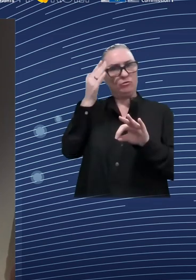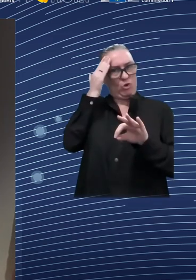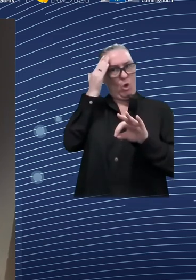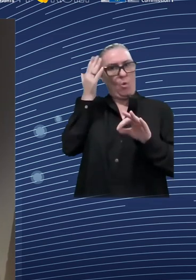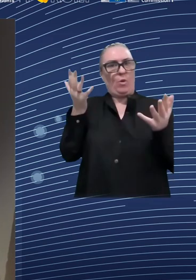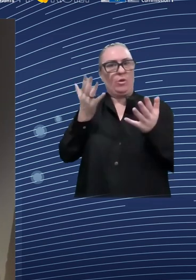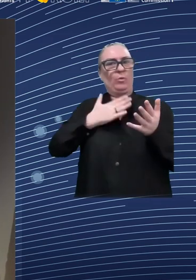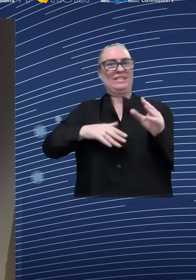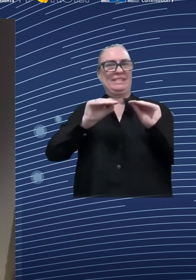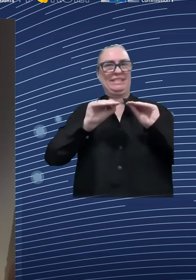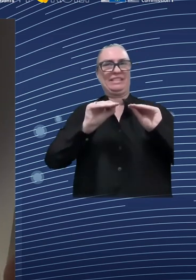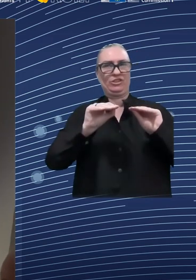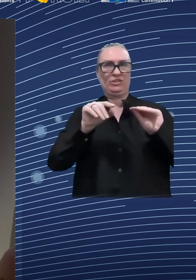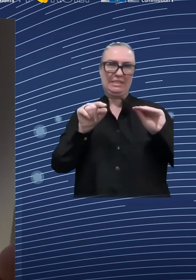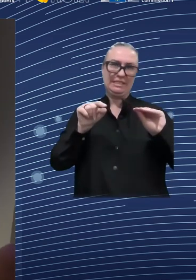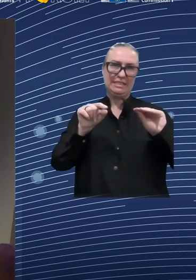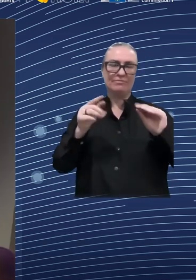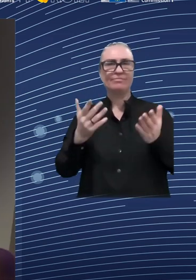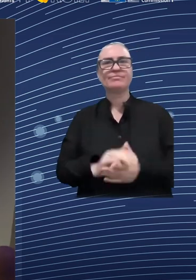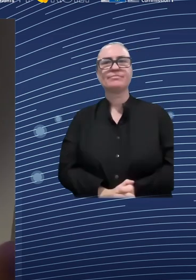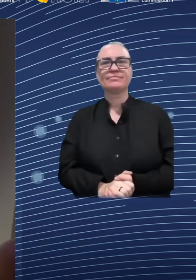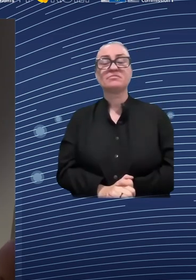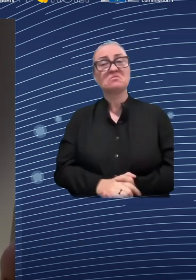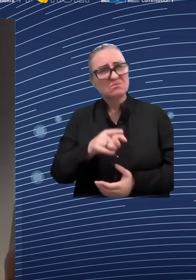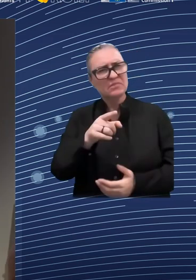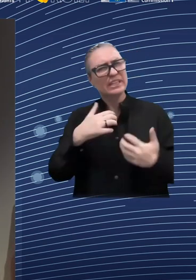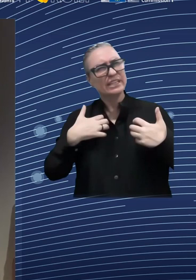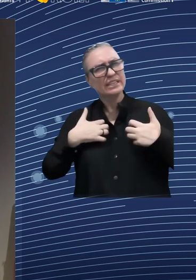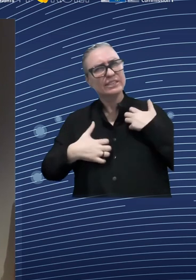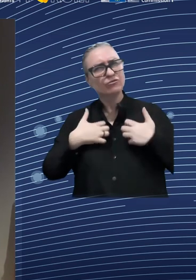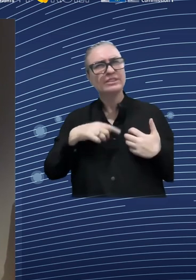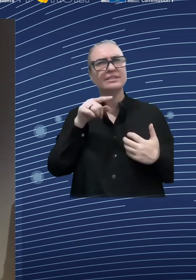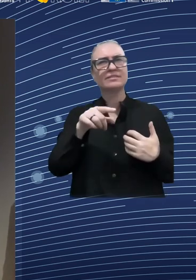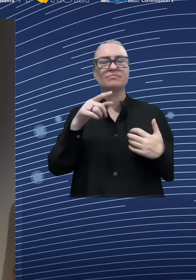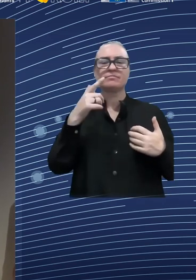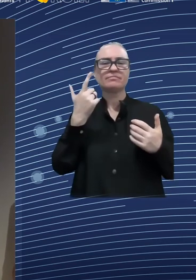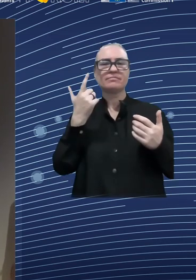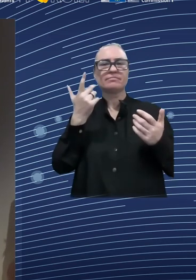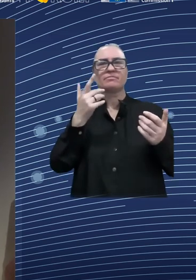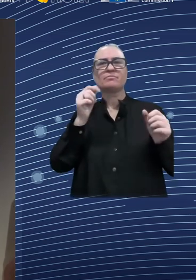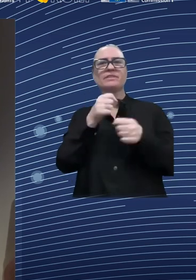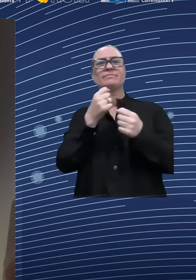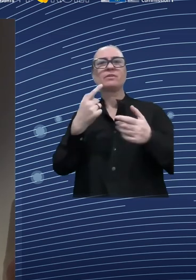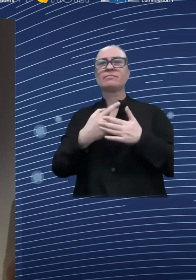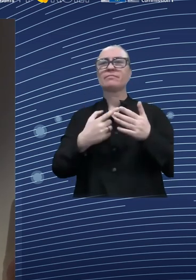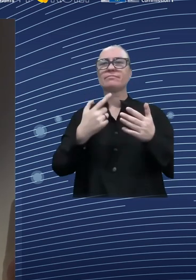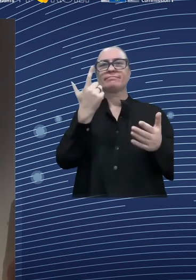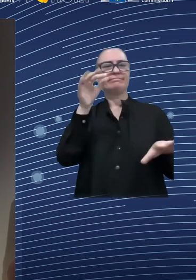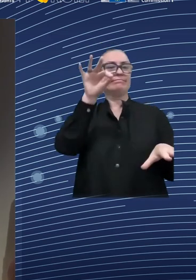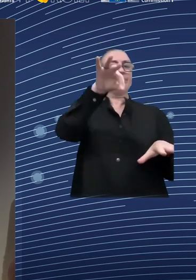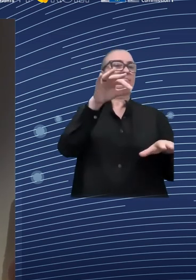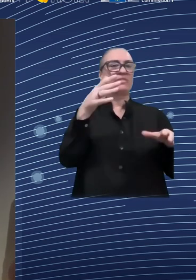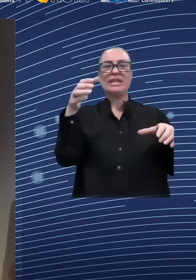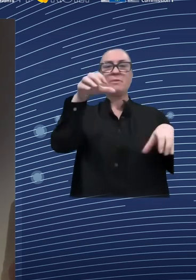do we do that assessment as we go along? It's an interesting and complicated challenge, which we might come back to. But John, tell us a